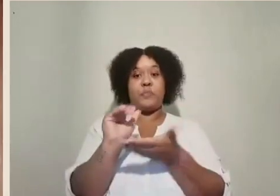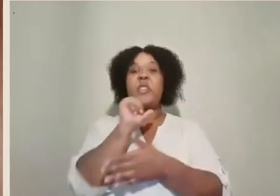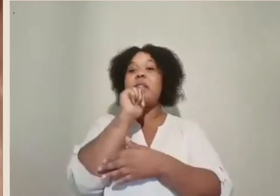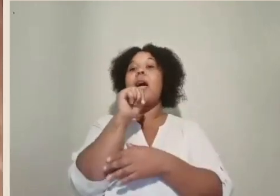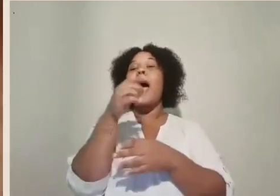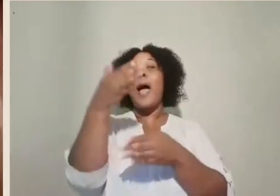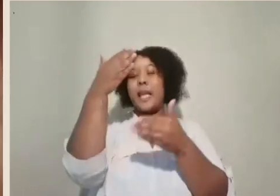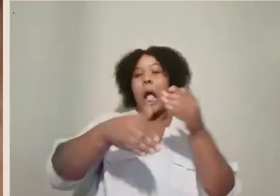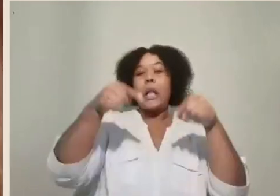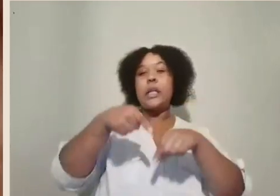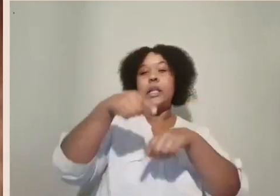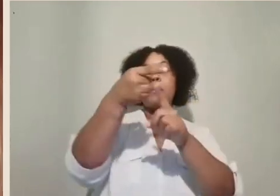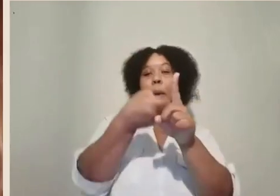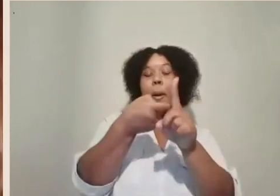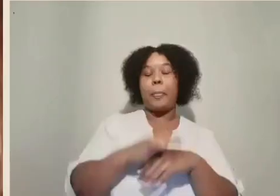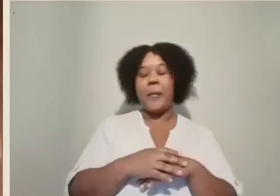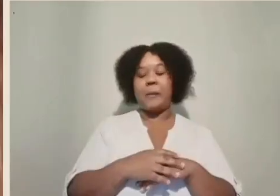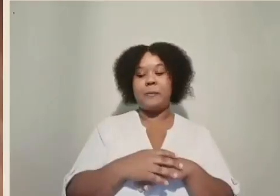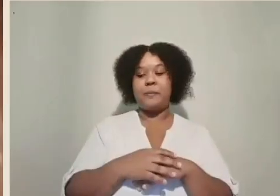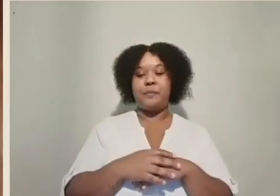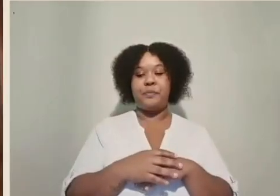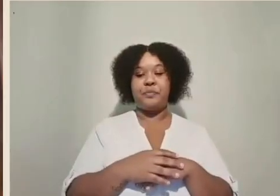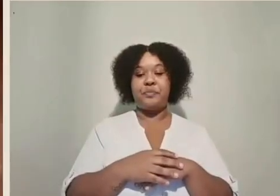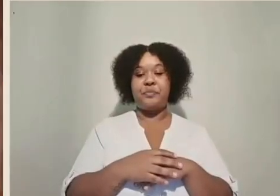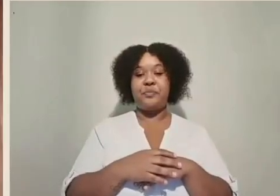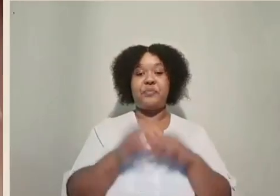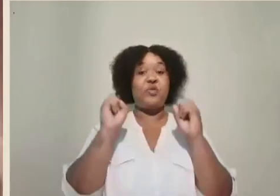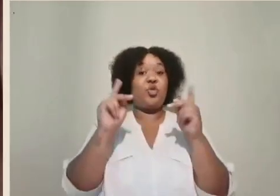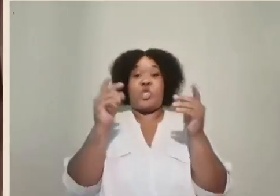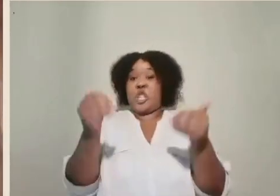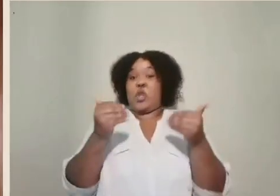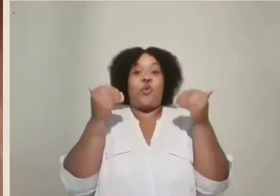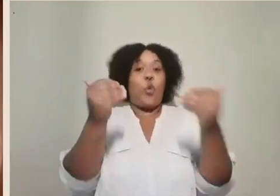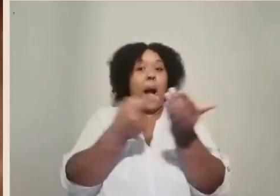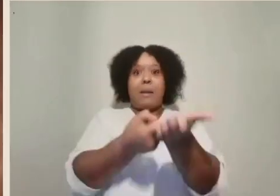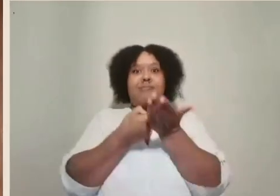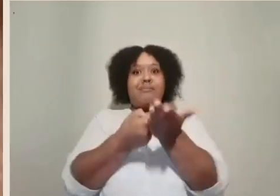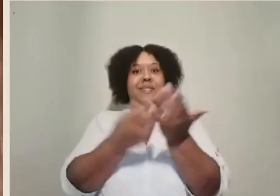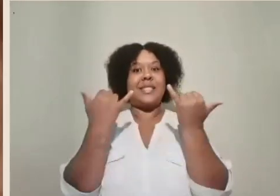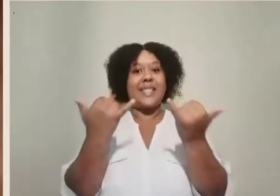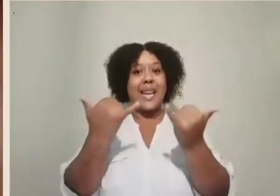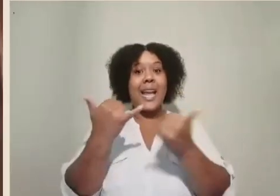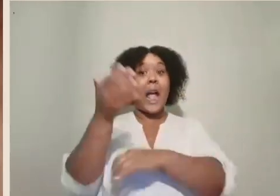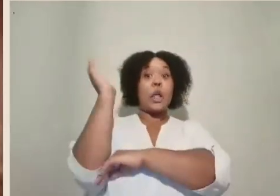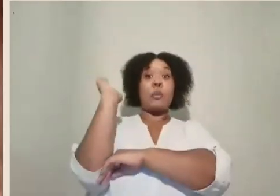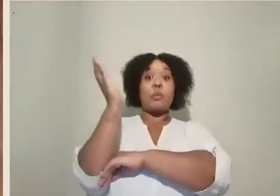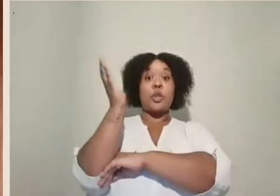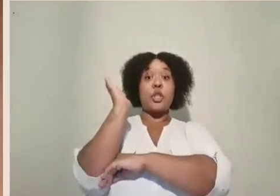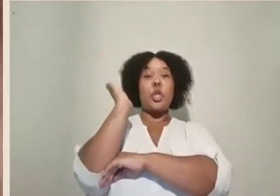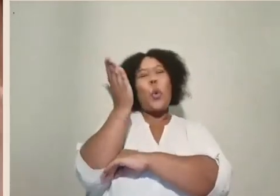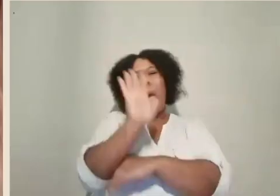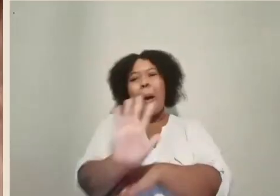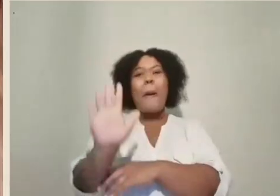month. Okay, let's talk about today. The presentation will run for